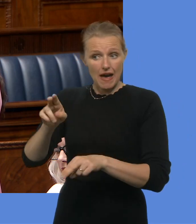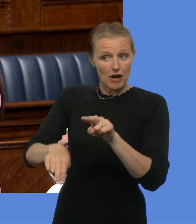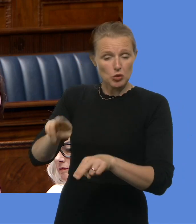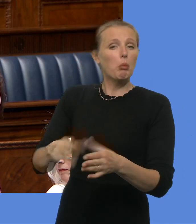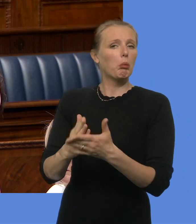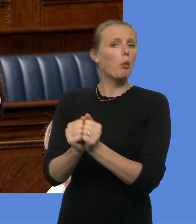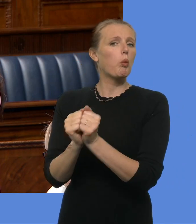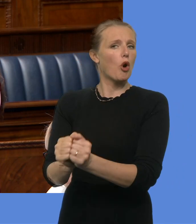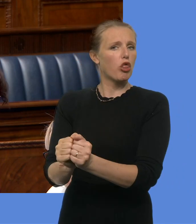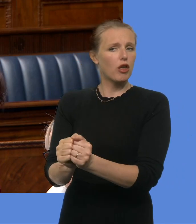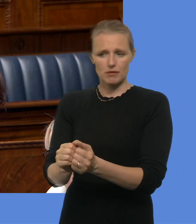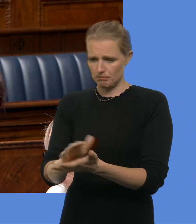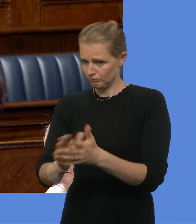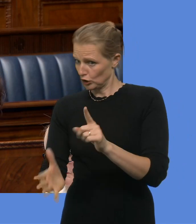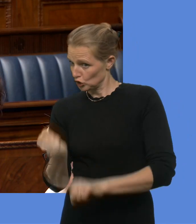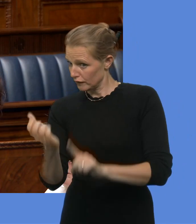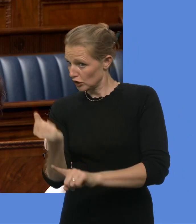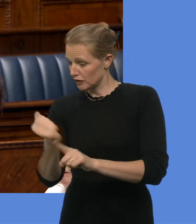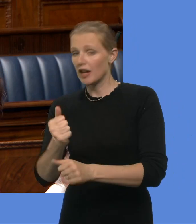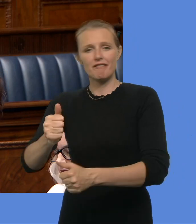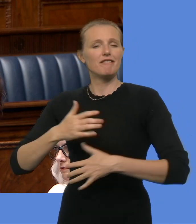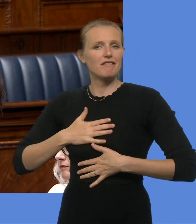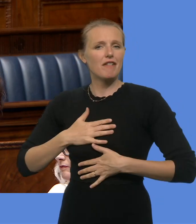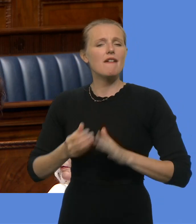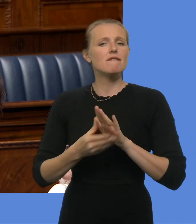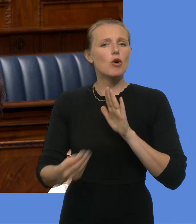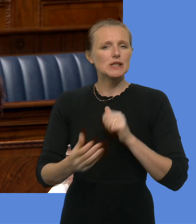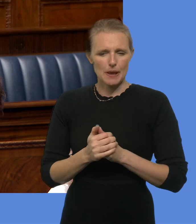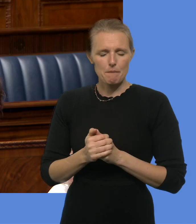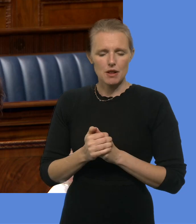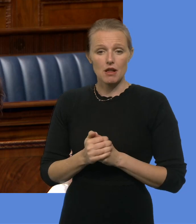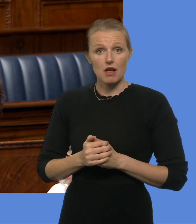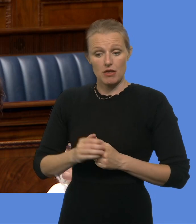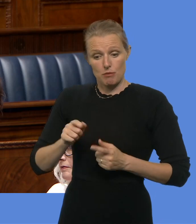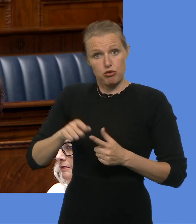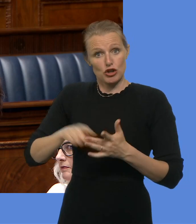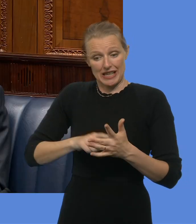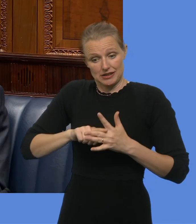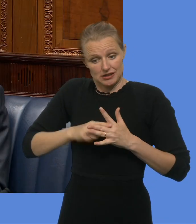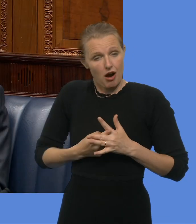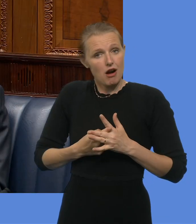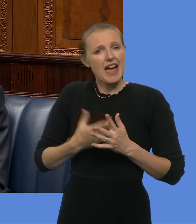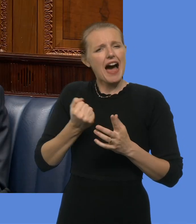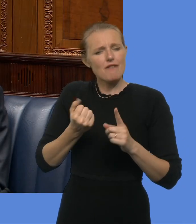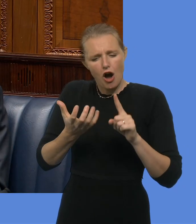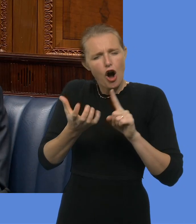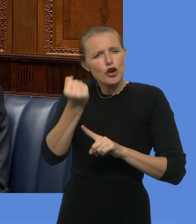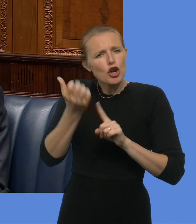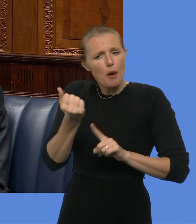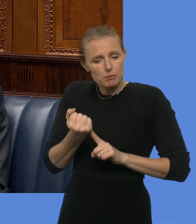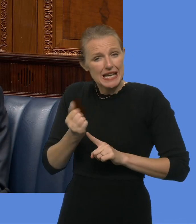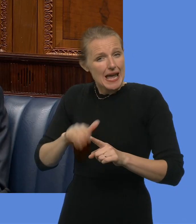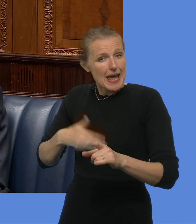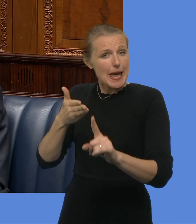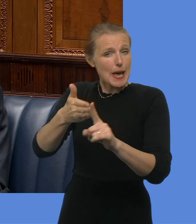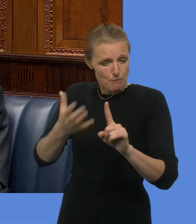process, and that will measure the outcomes. So we'll look at the outcome set at the beginning of the project, and we'll look at the indicators, it will look at what was